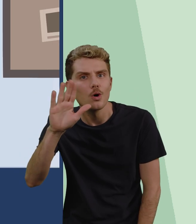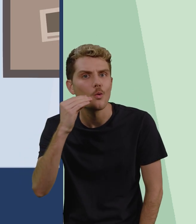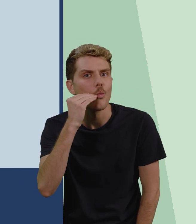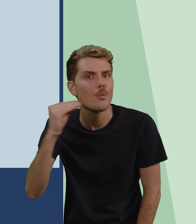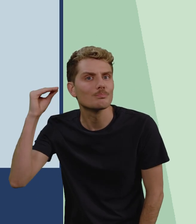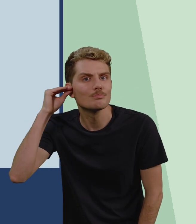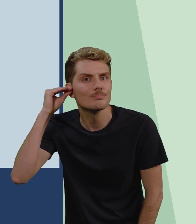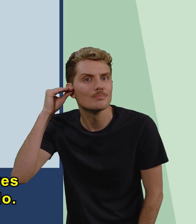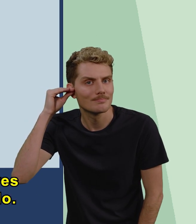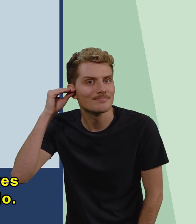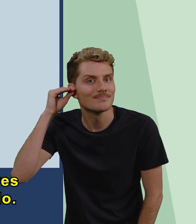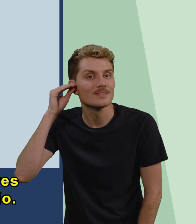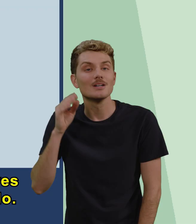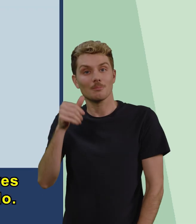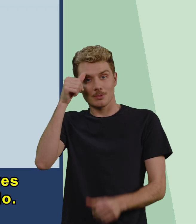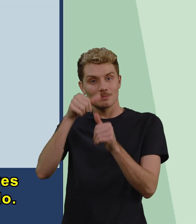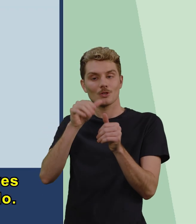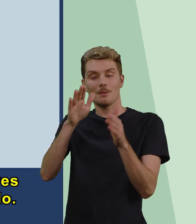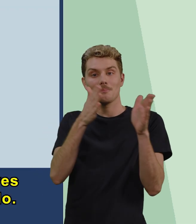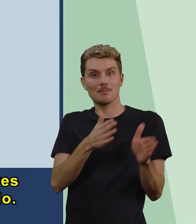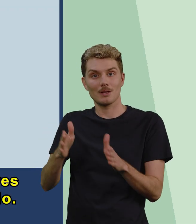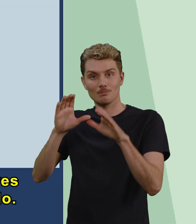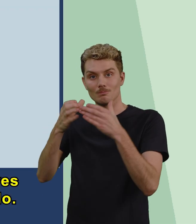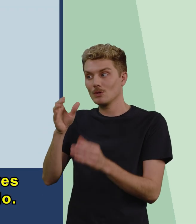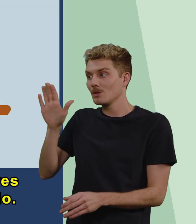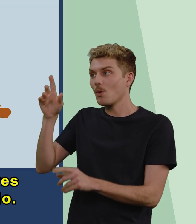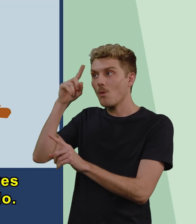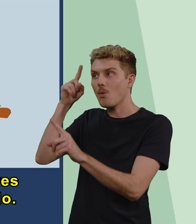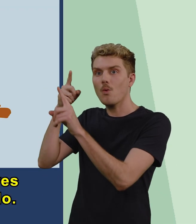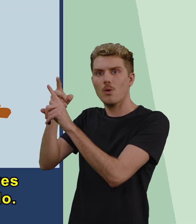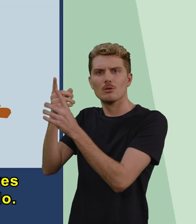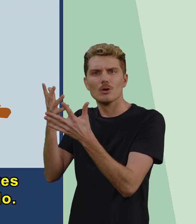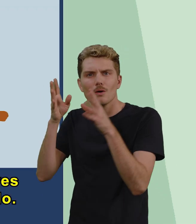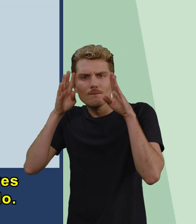your home. Remember, your planning team strives to be